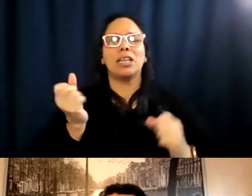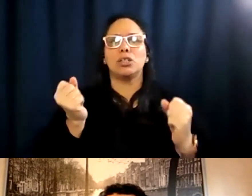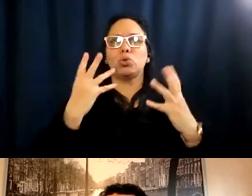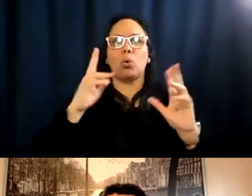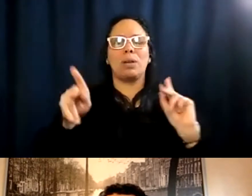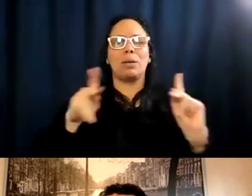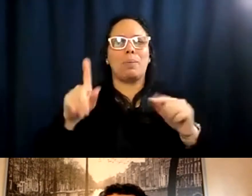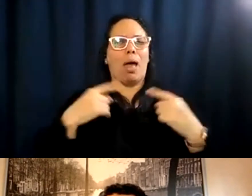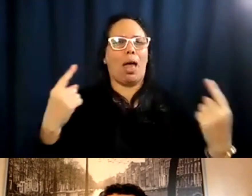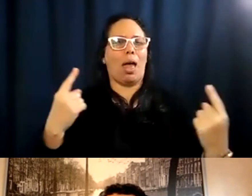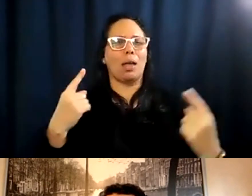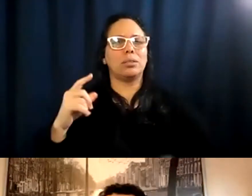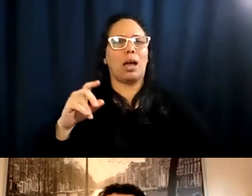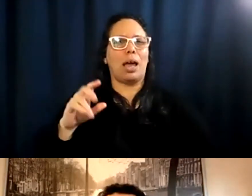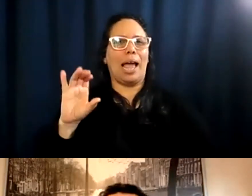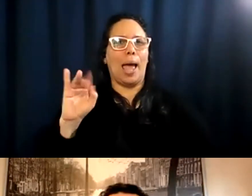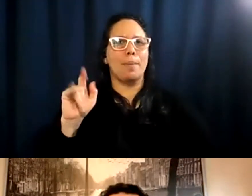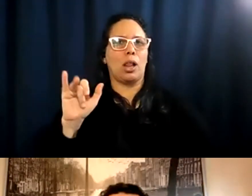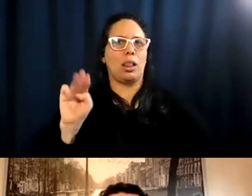media, but I do think this concept